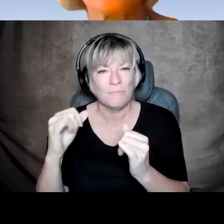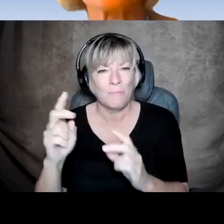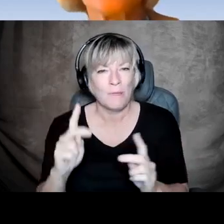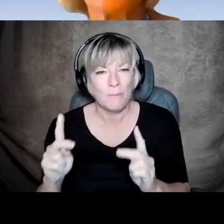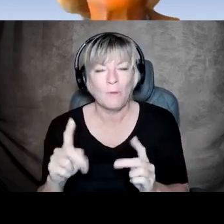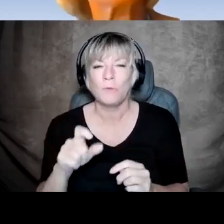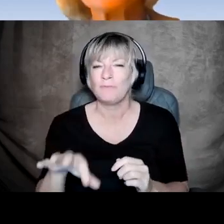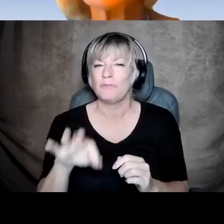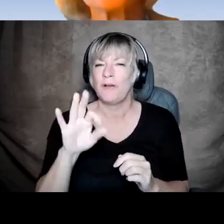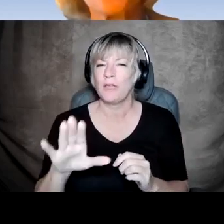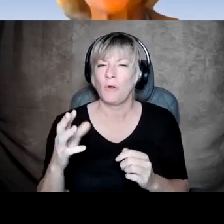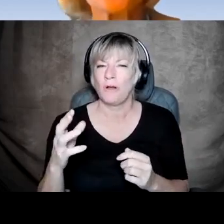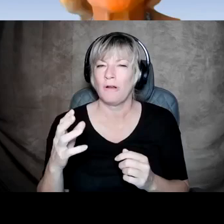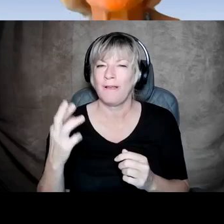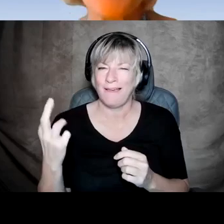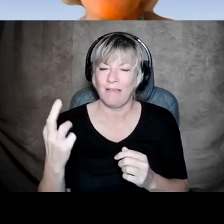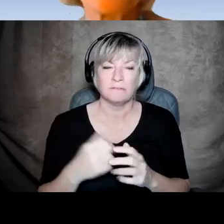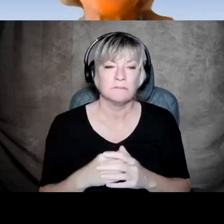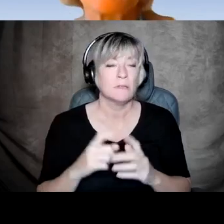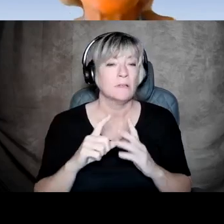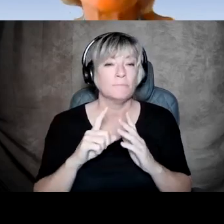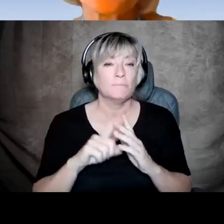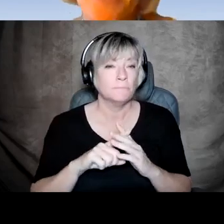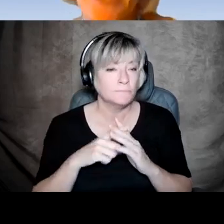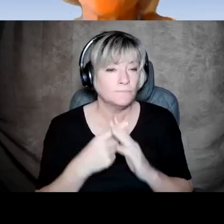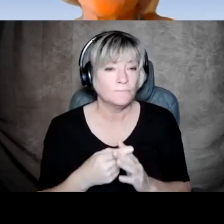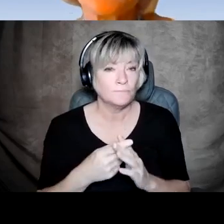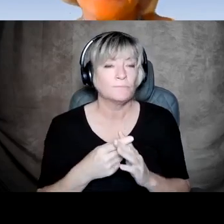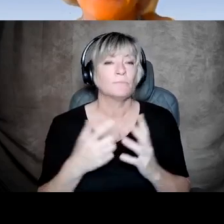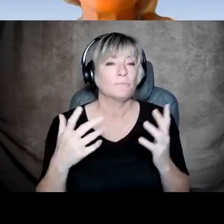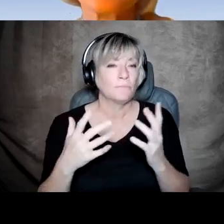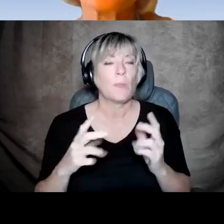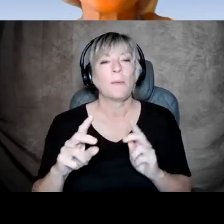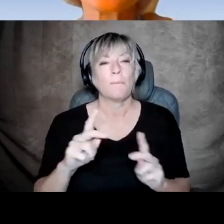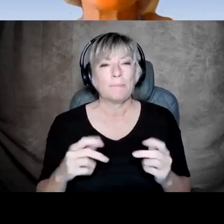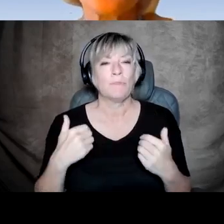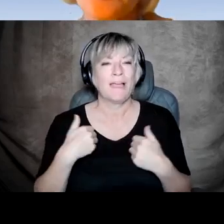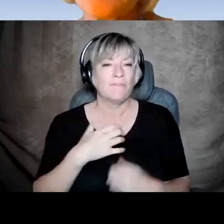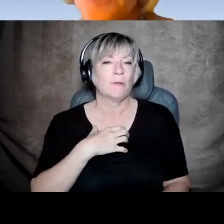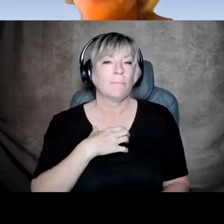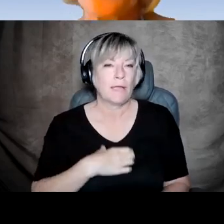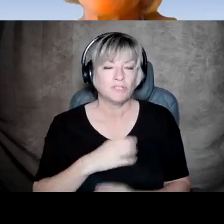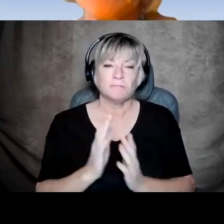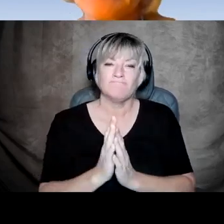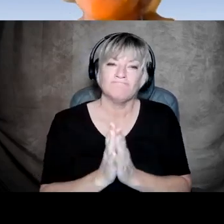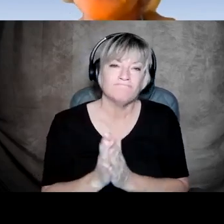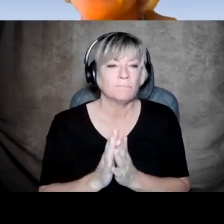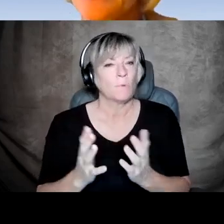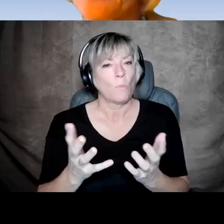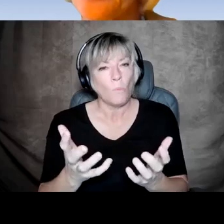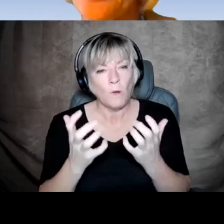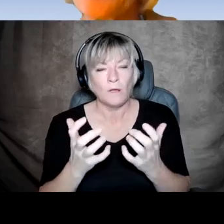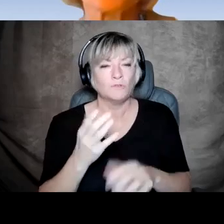your allies. But getting started really is about people with passion and a really strong desire to want to make a